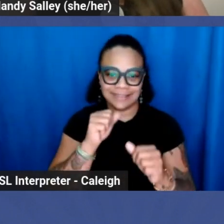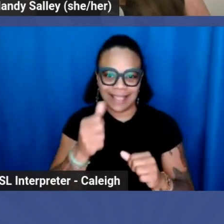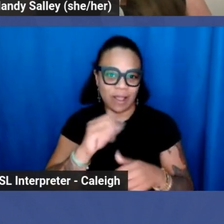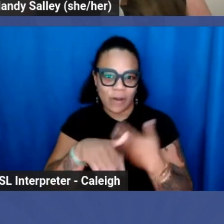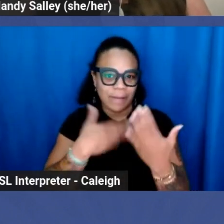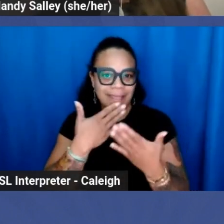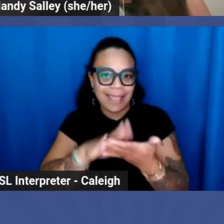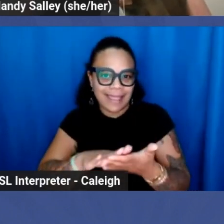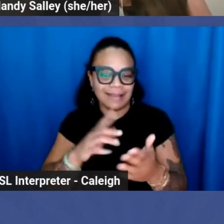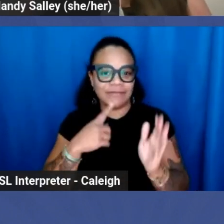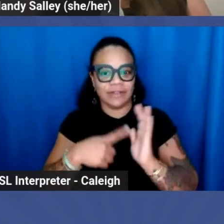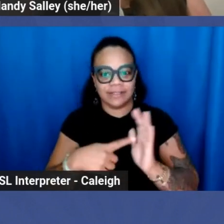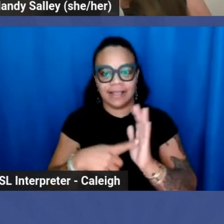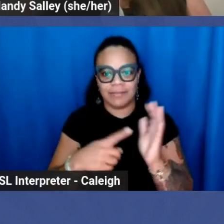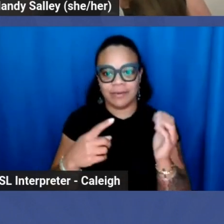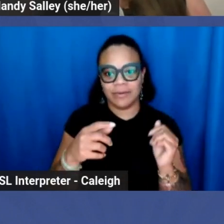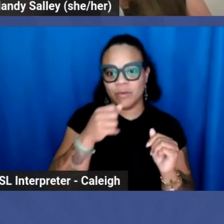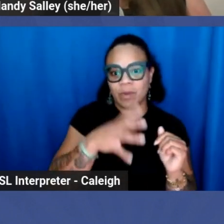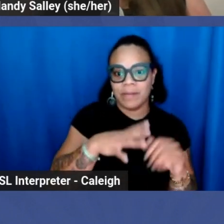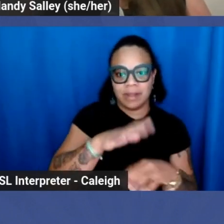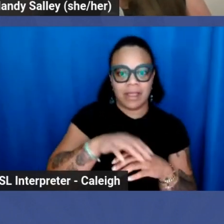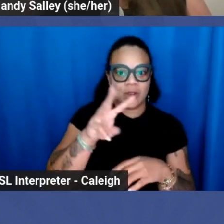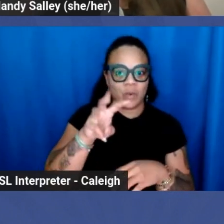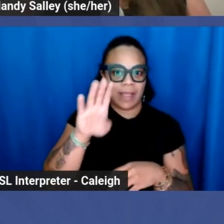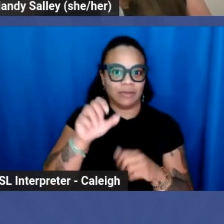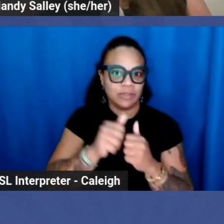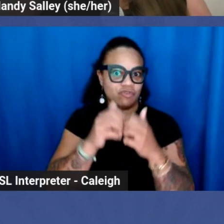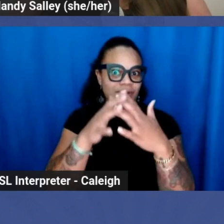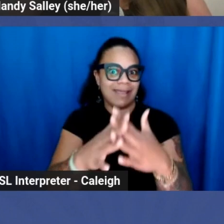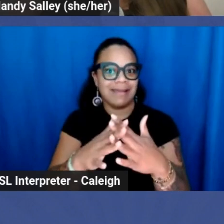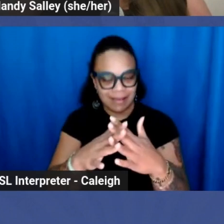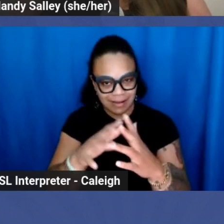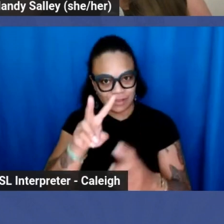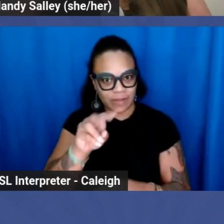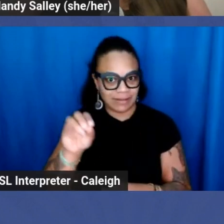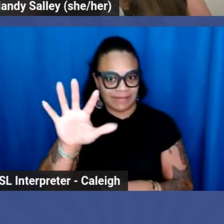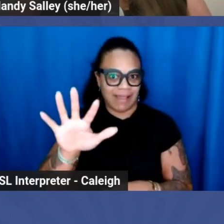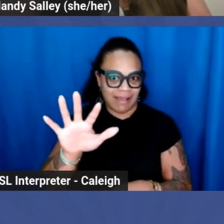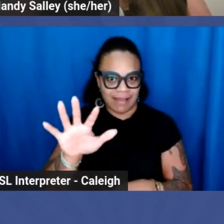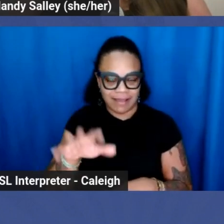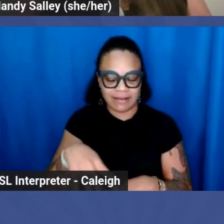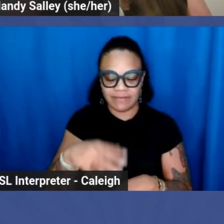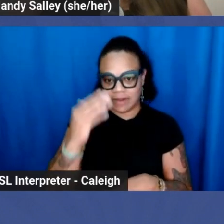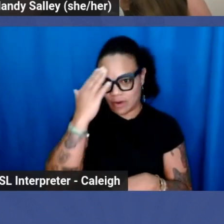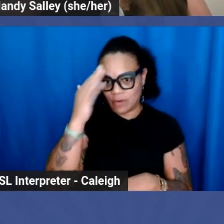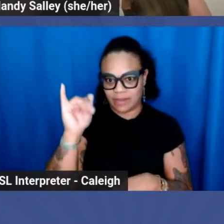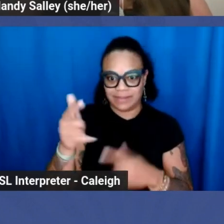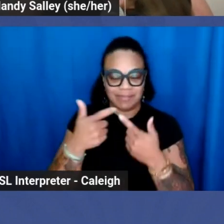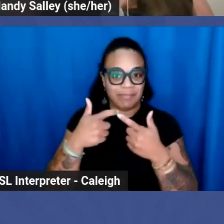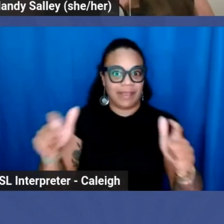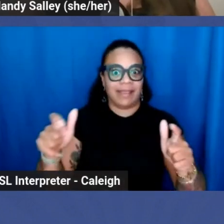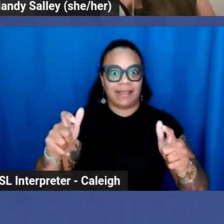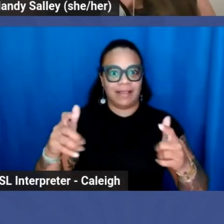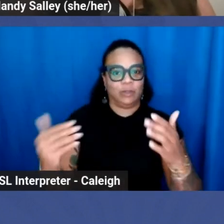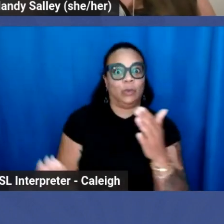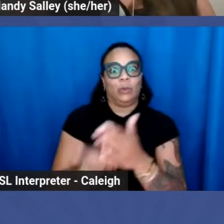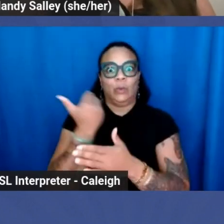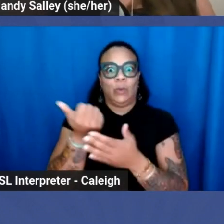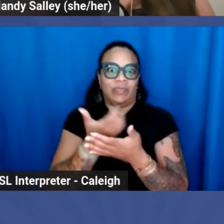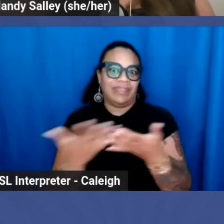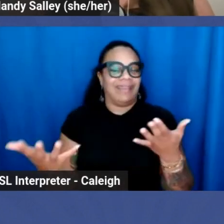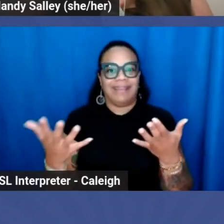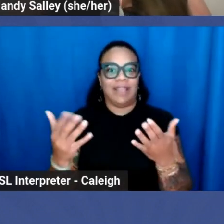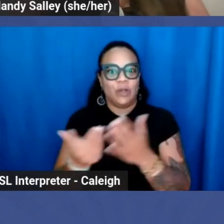when, Women on Web was first created in 2005, it was this big revolutionary thing to be able to use the internet